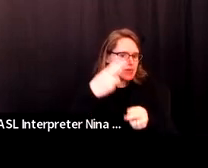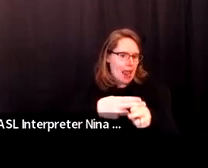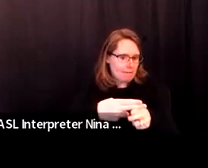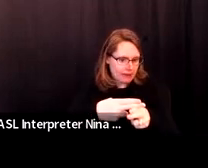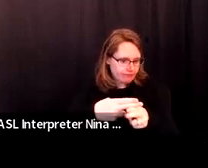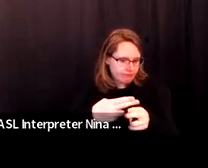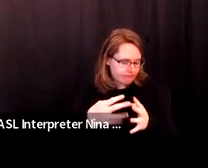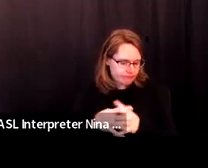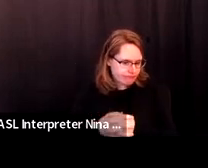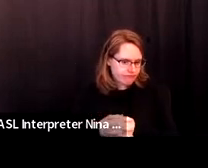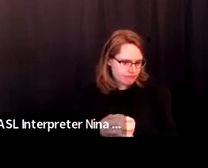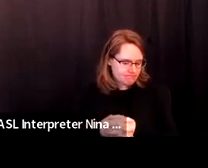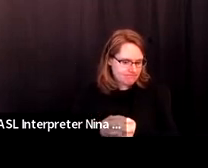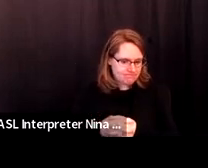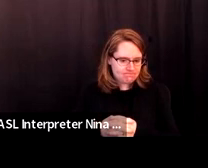made.